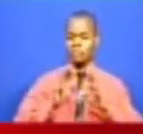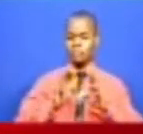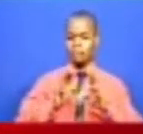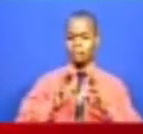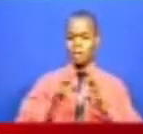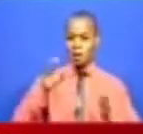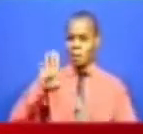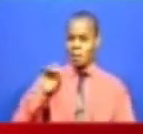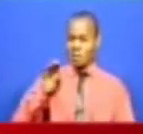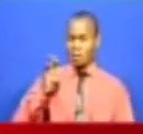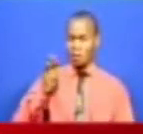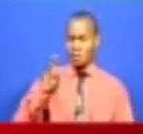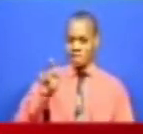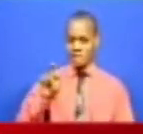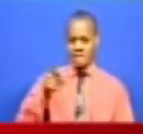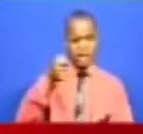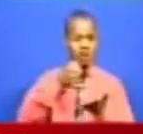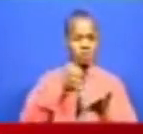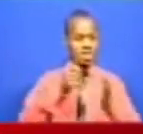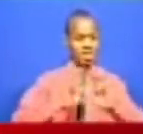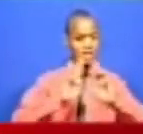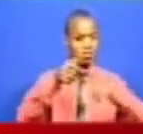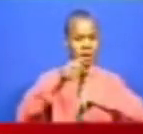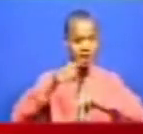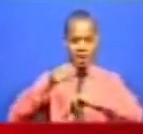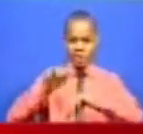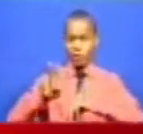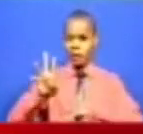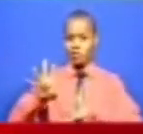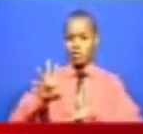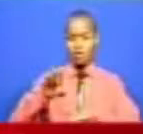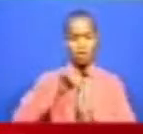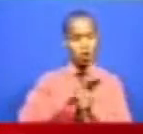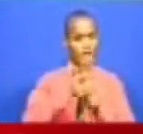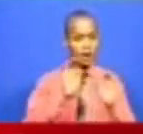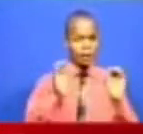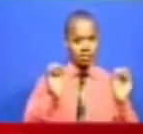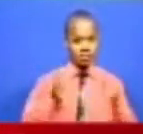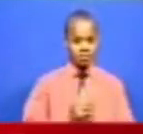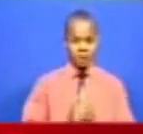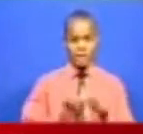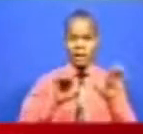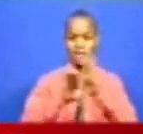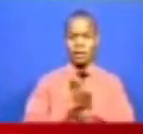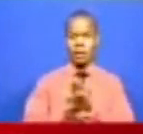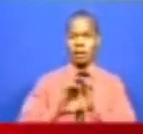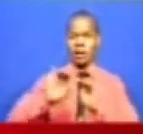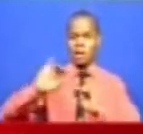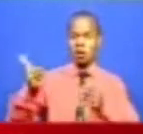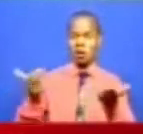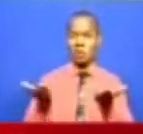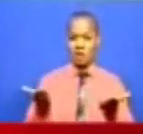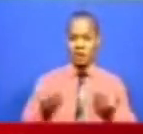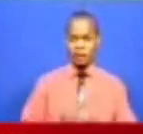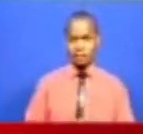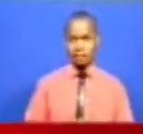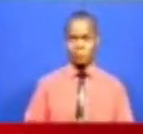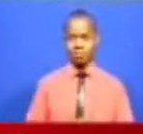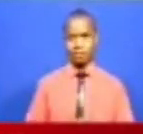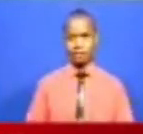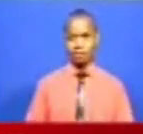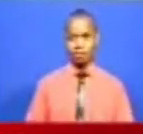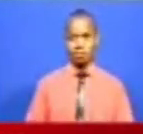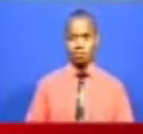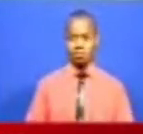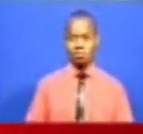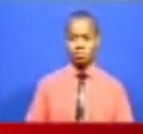past 24 hours. In terms of sub-county distribution, I will